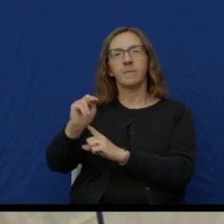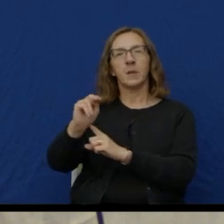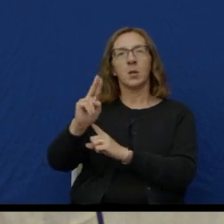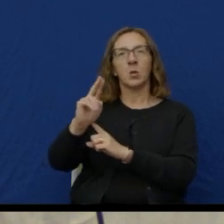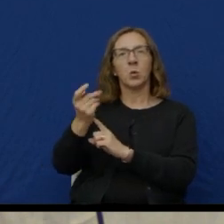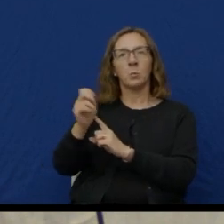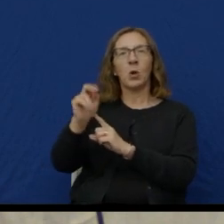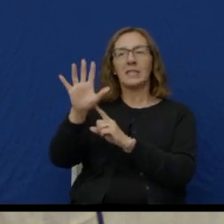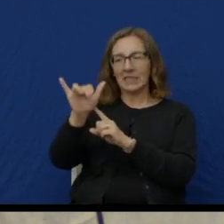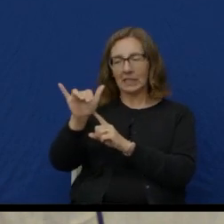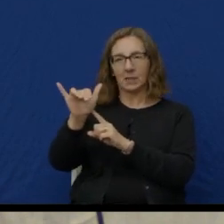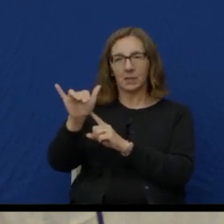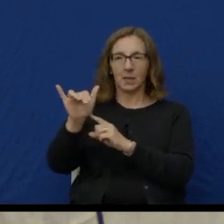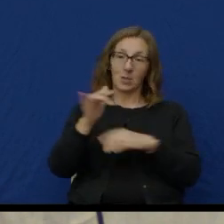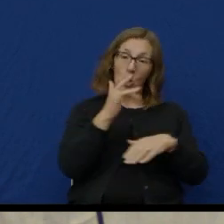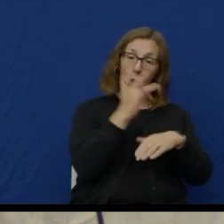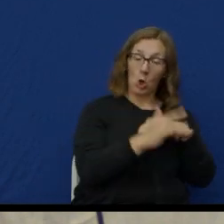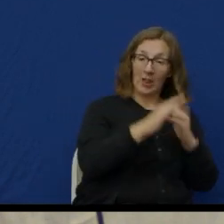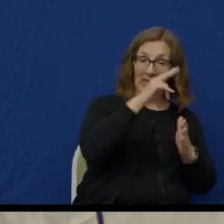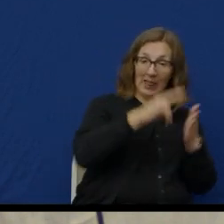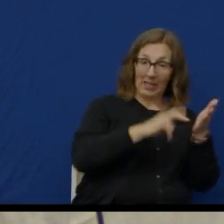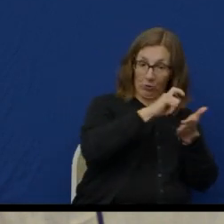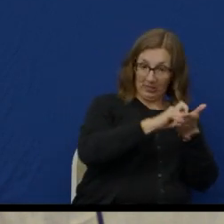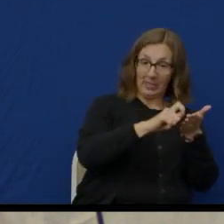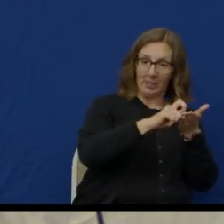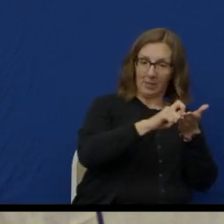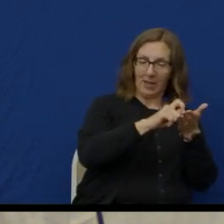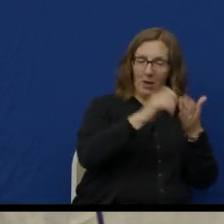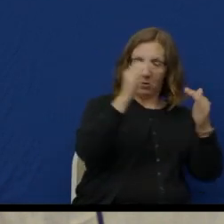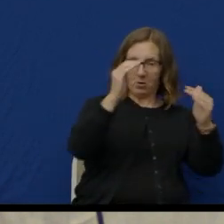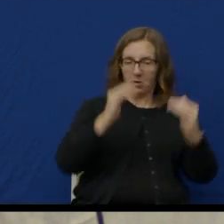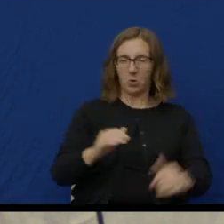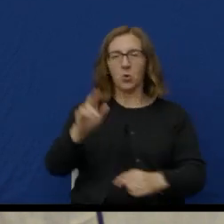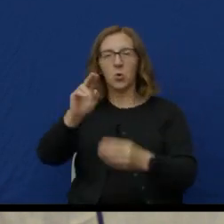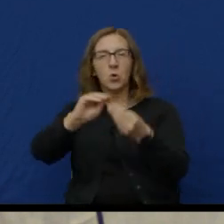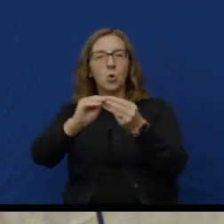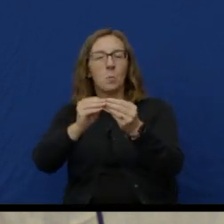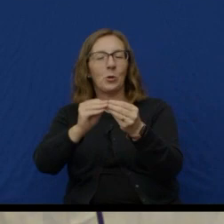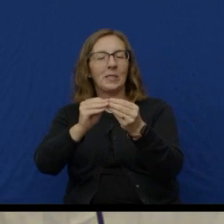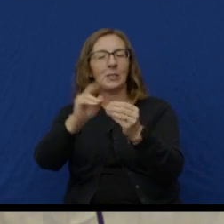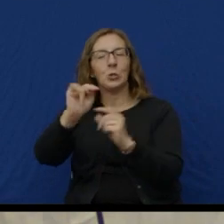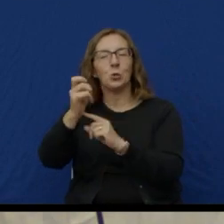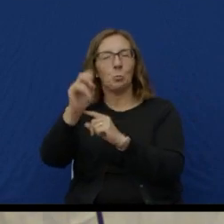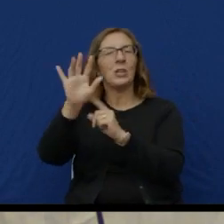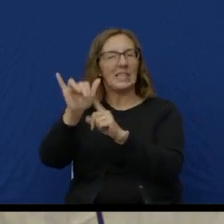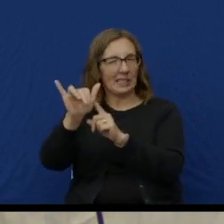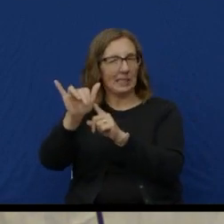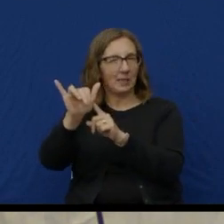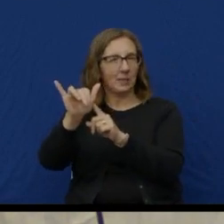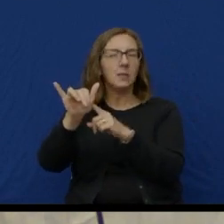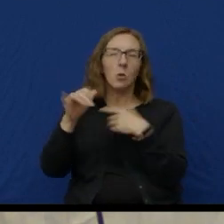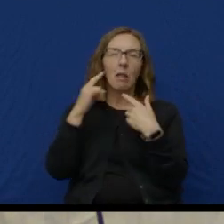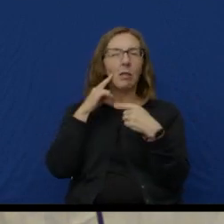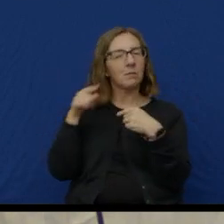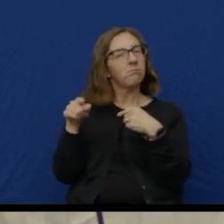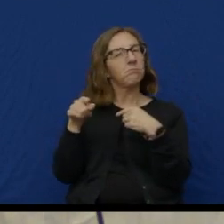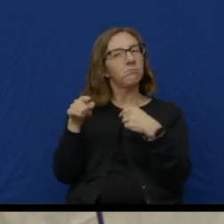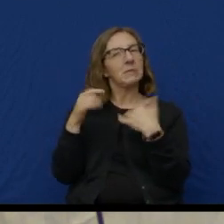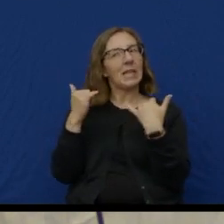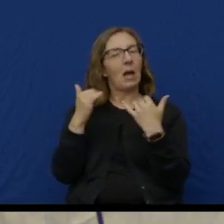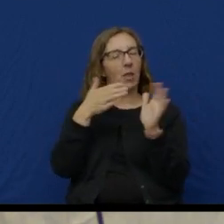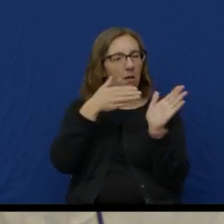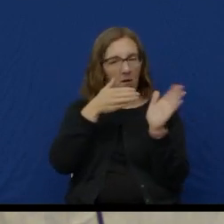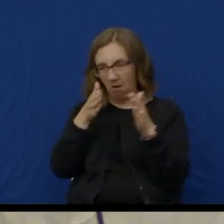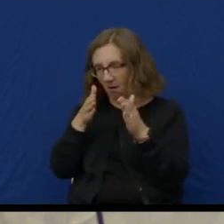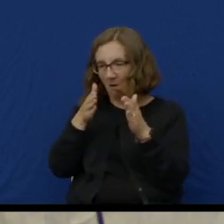got early literacy kind of done with Read to Succeed, or not done, but they got the ball rolling, right? So I think there's real interest now in how